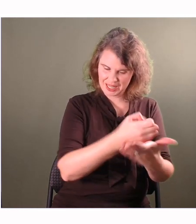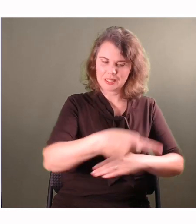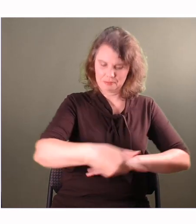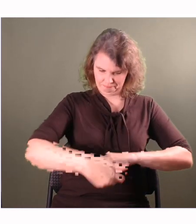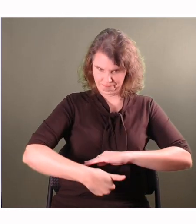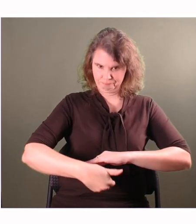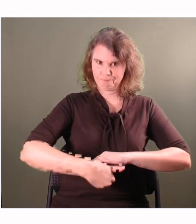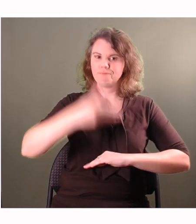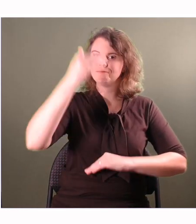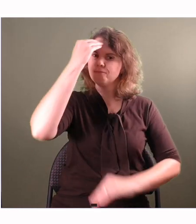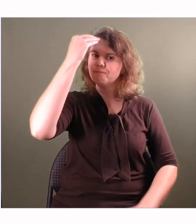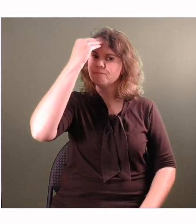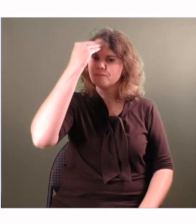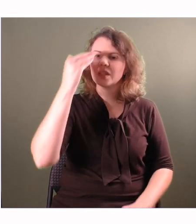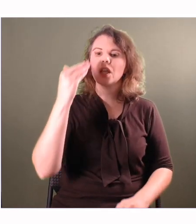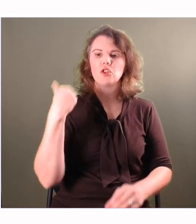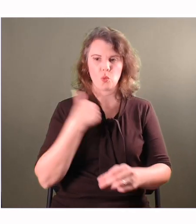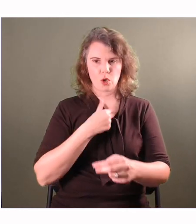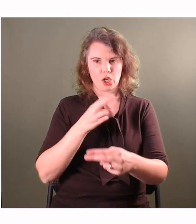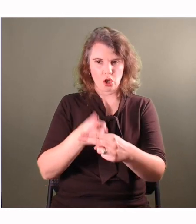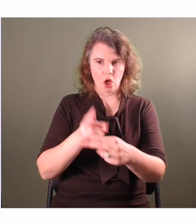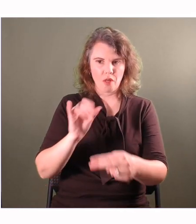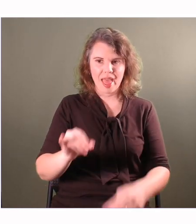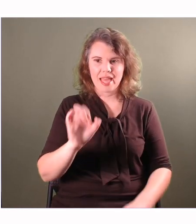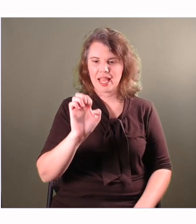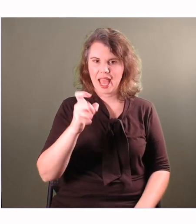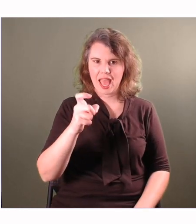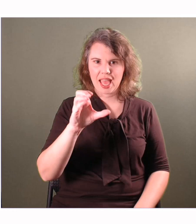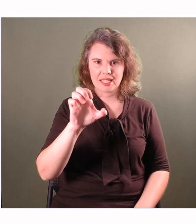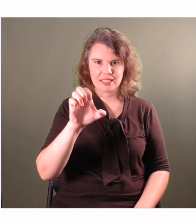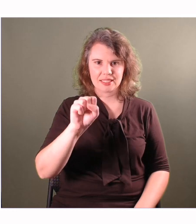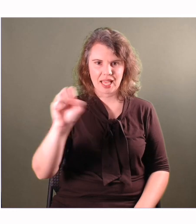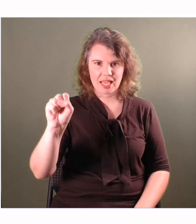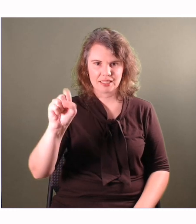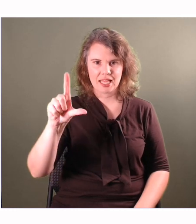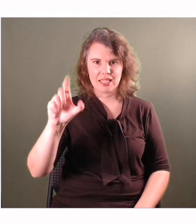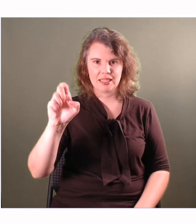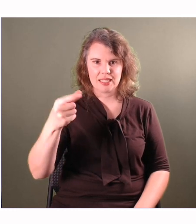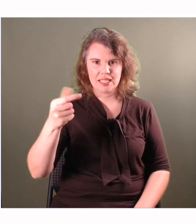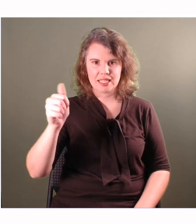And we're going to call this difference here excess legality.